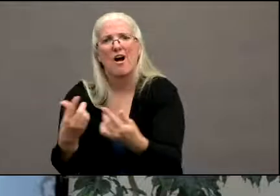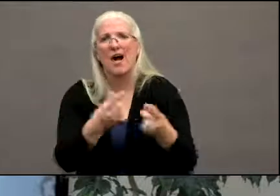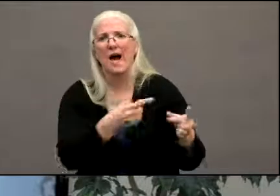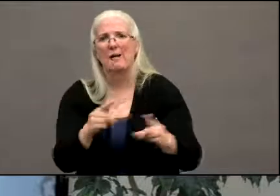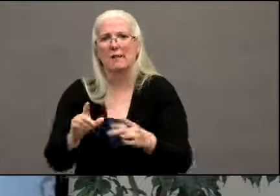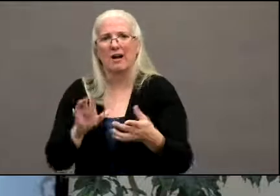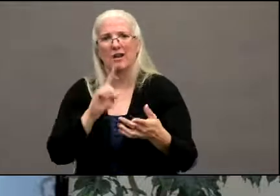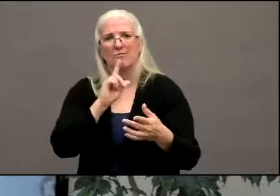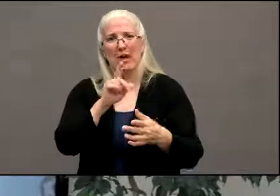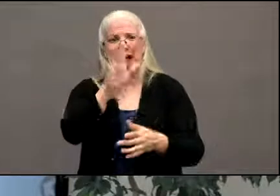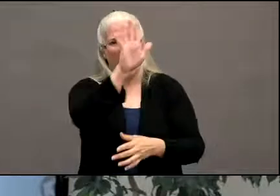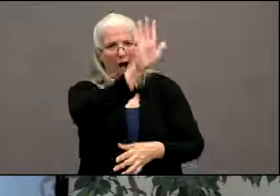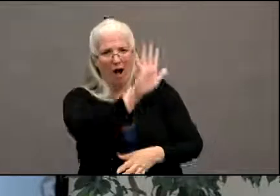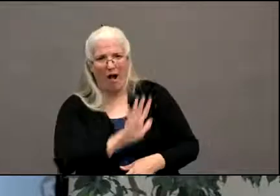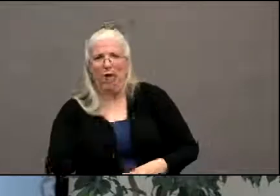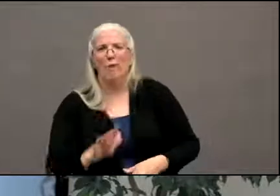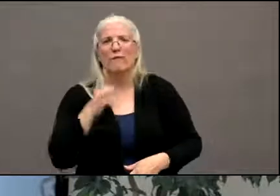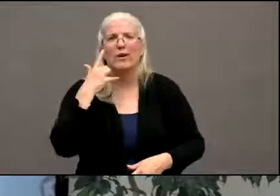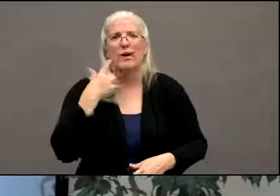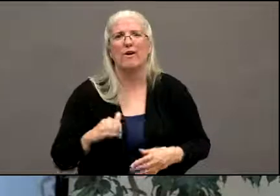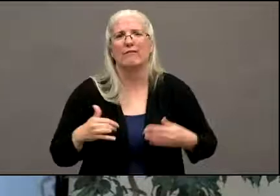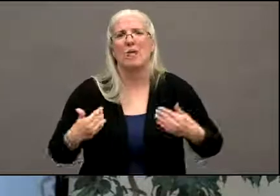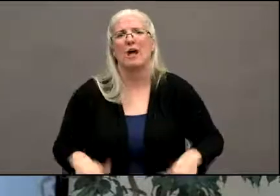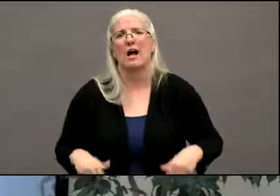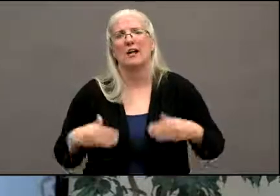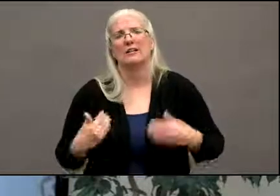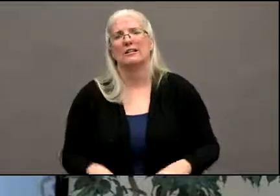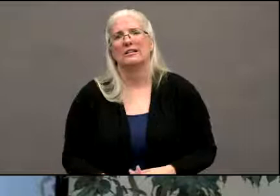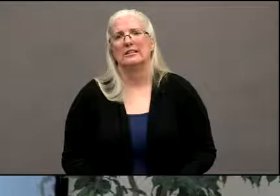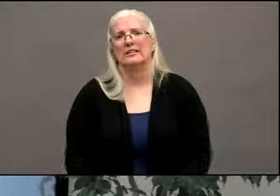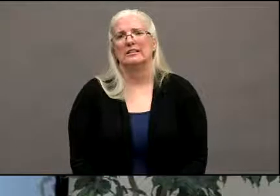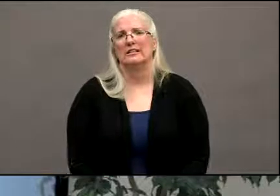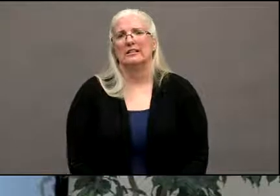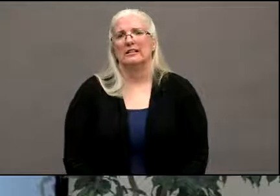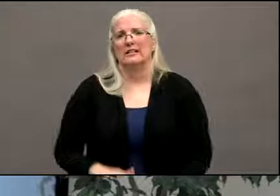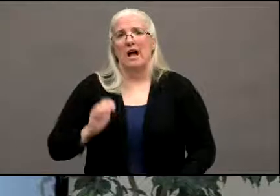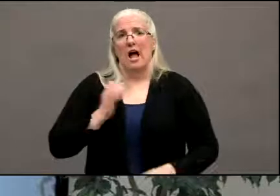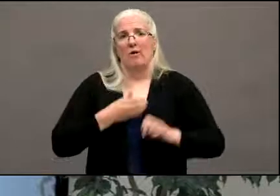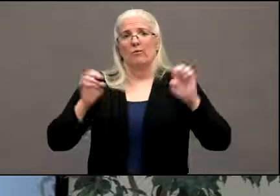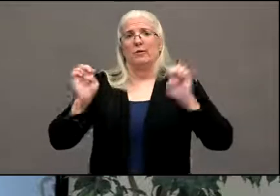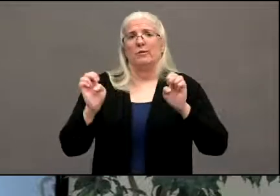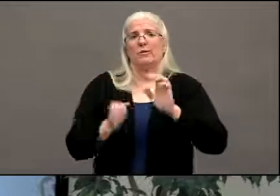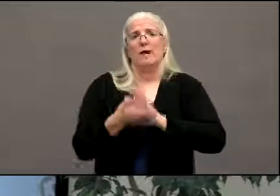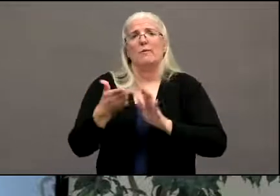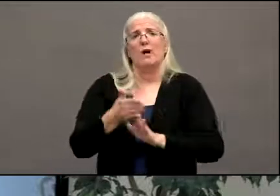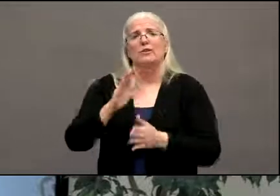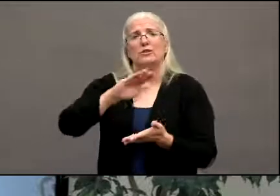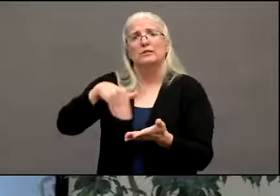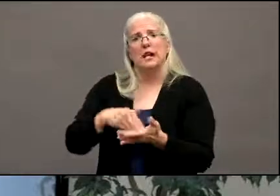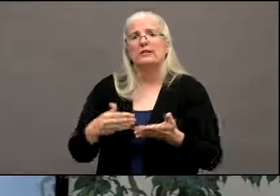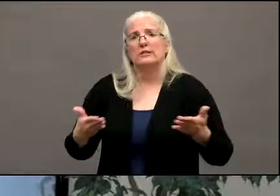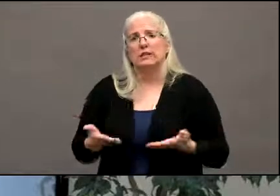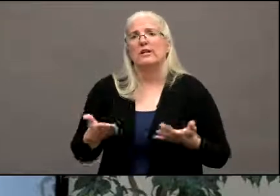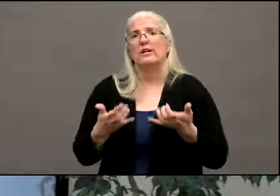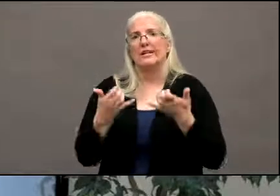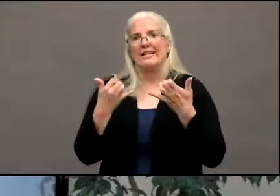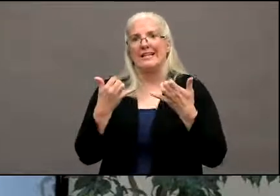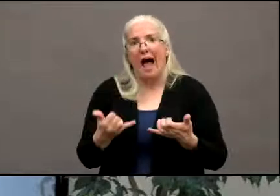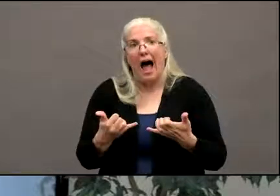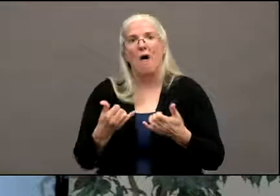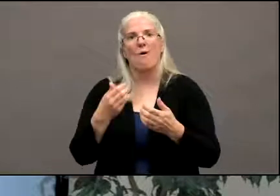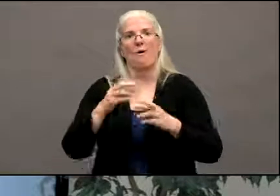up and down the West Coast right now. Yeah. So I know that our Emergency Operations Center here is now both a COVID and